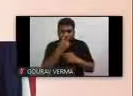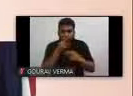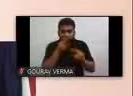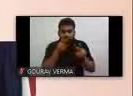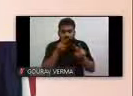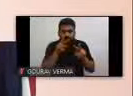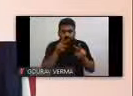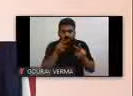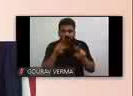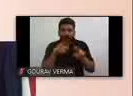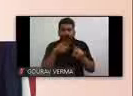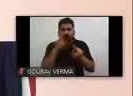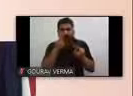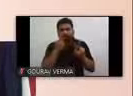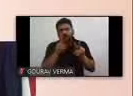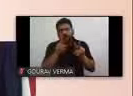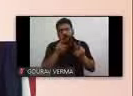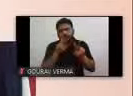you just watch.